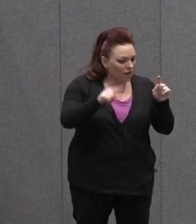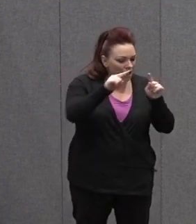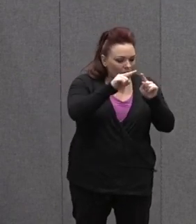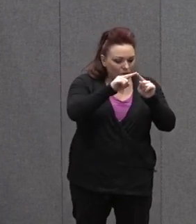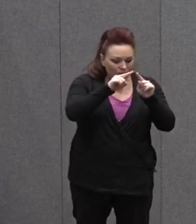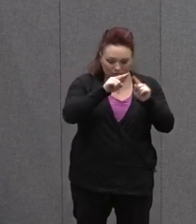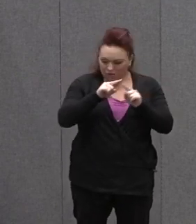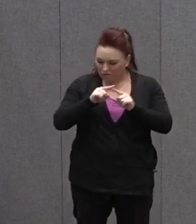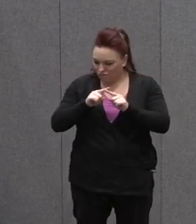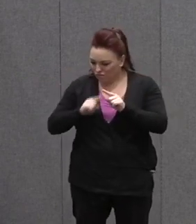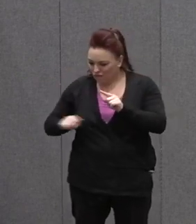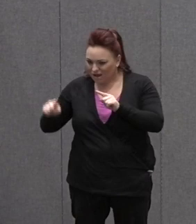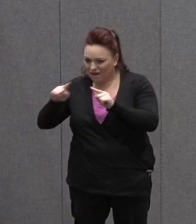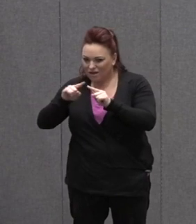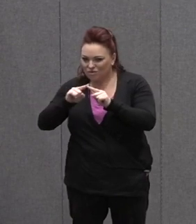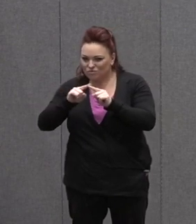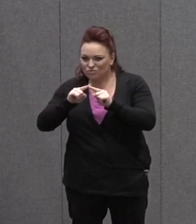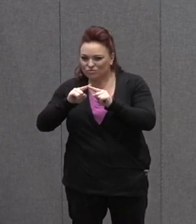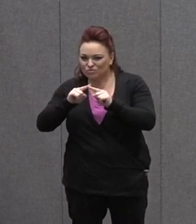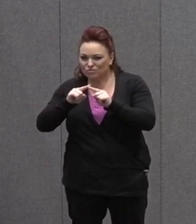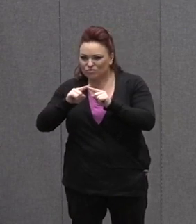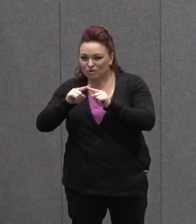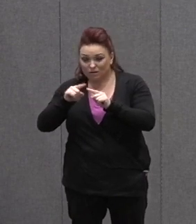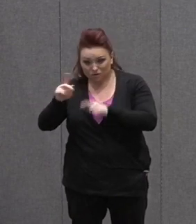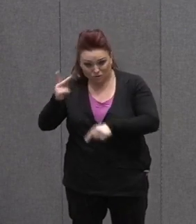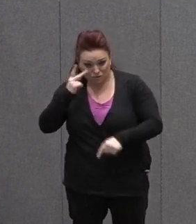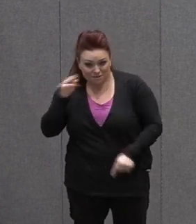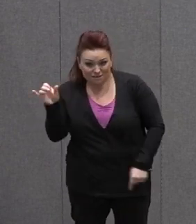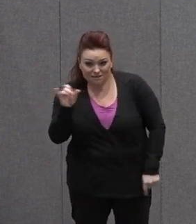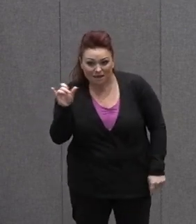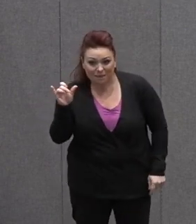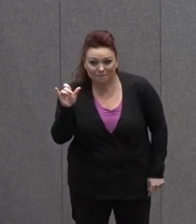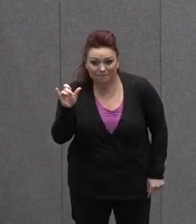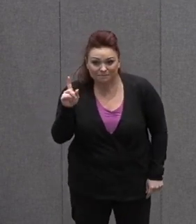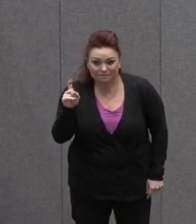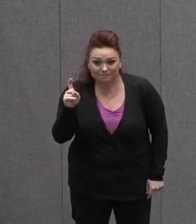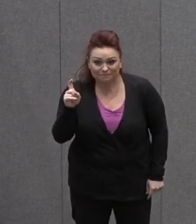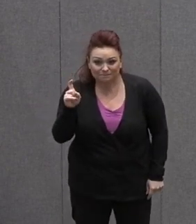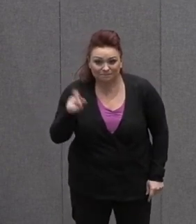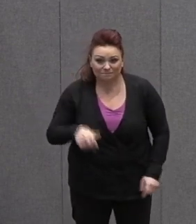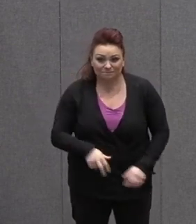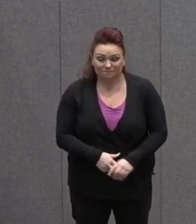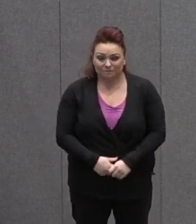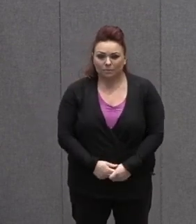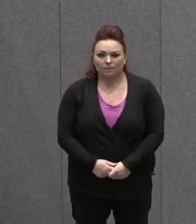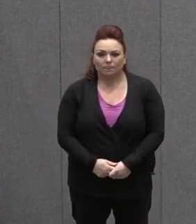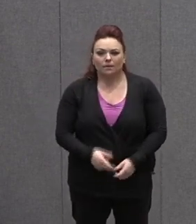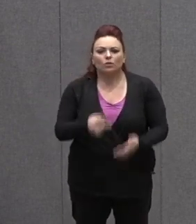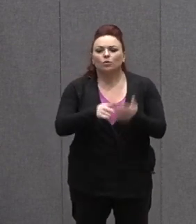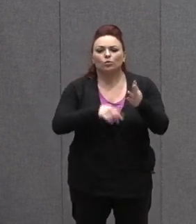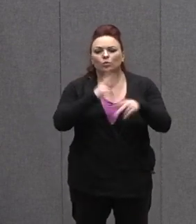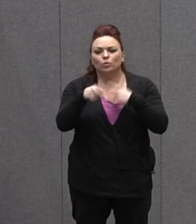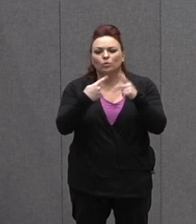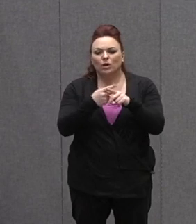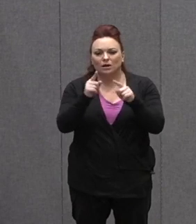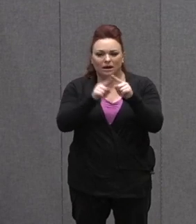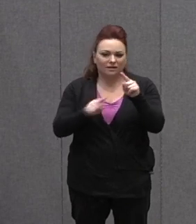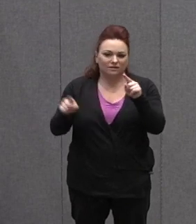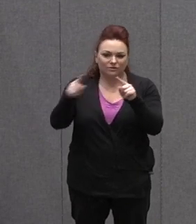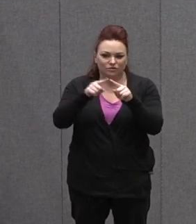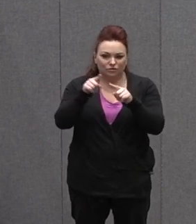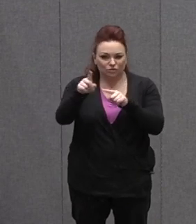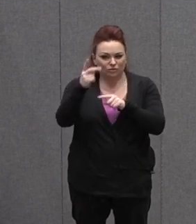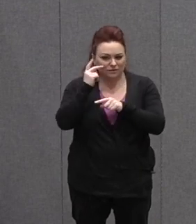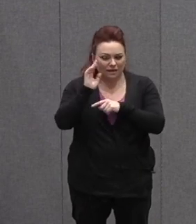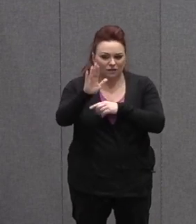of circle shapes. Do you see those circle shapes? What kinds of circle shapes do you see at